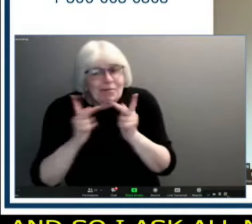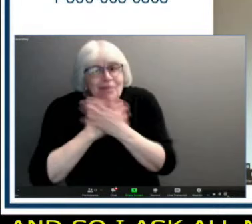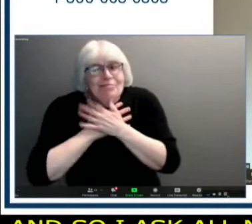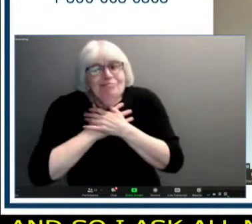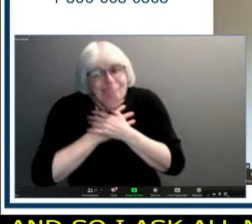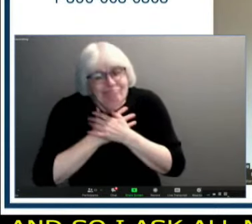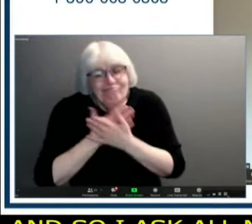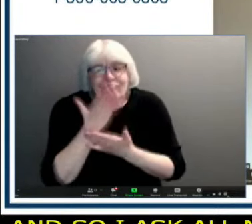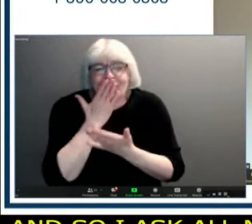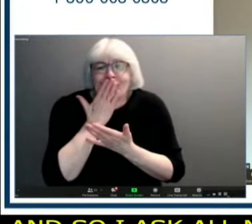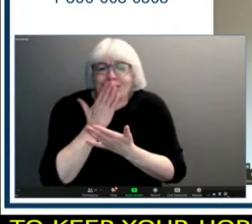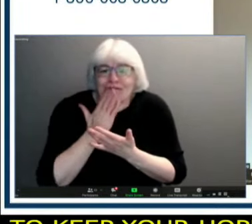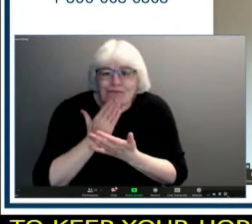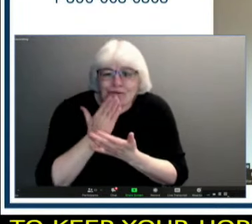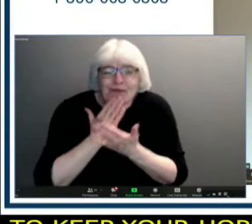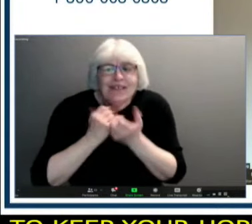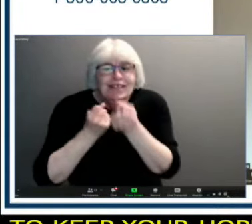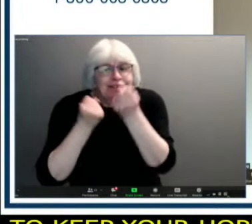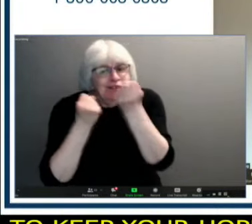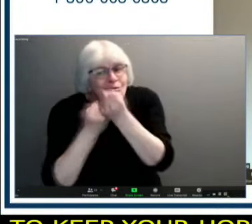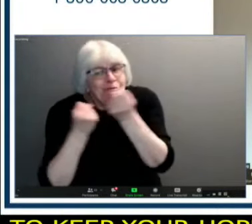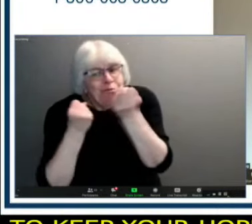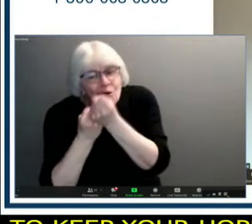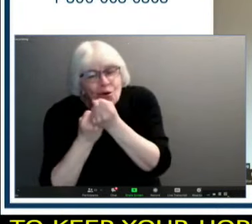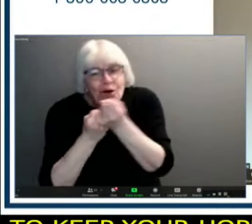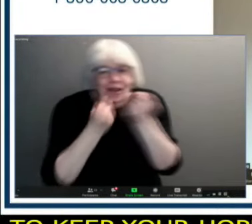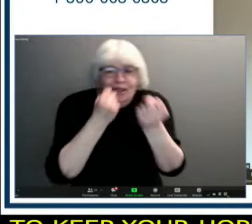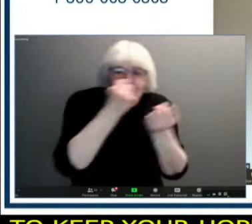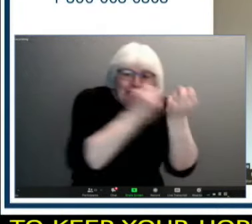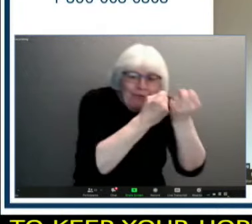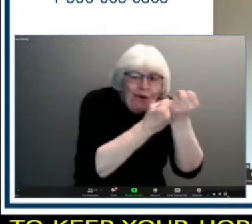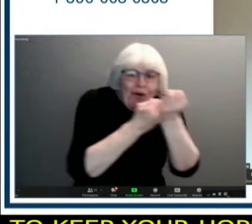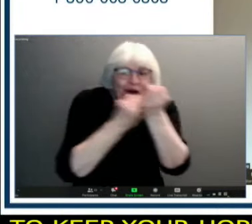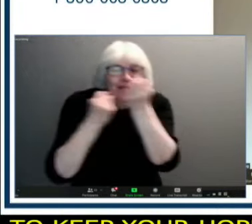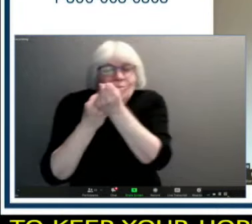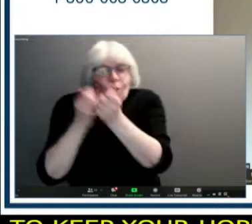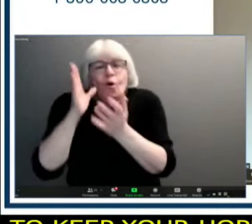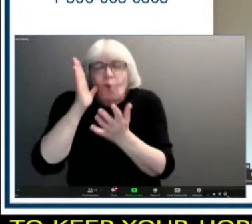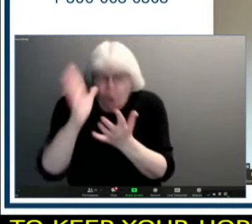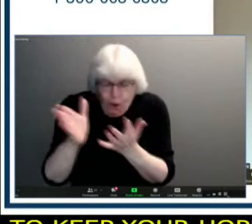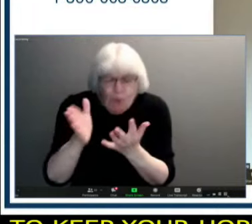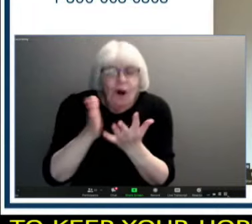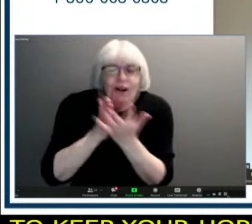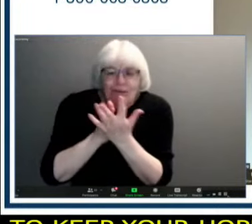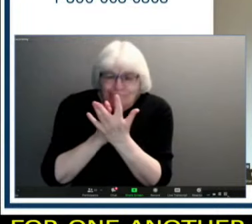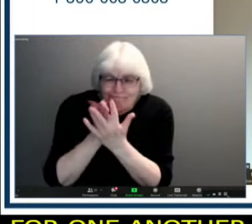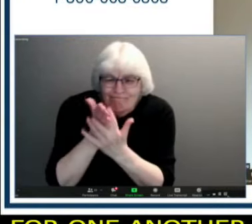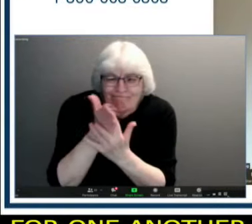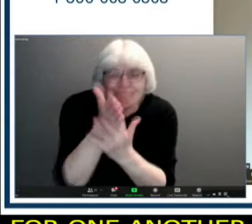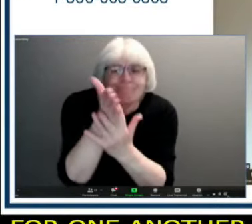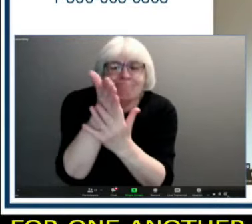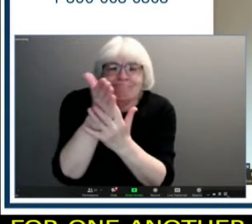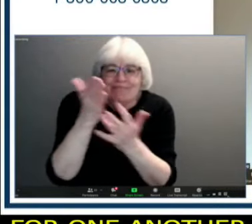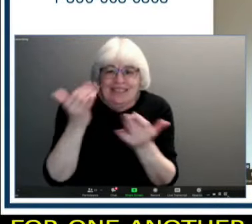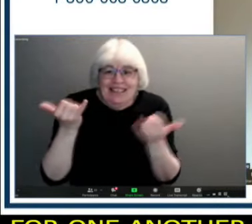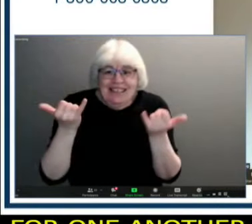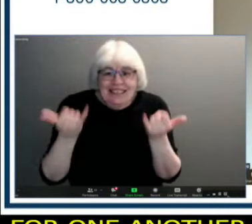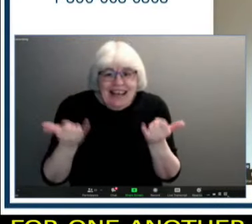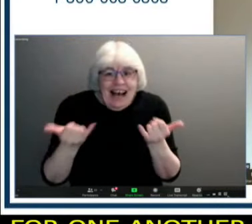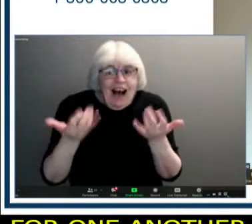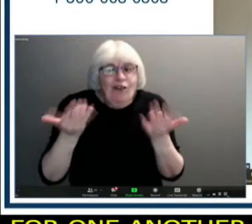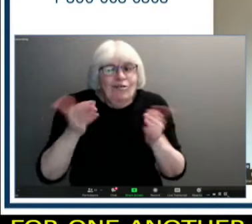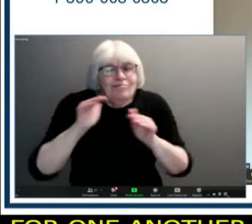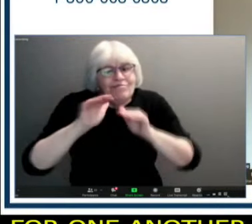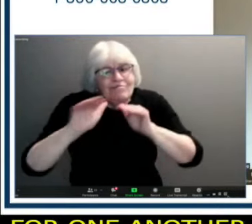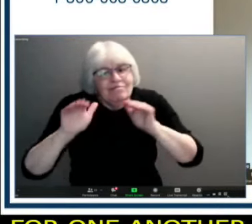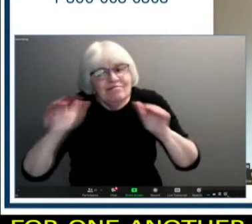one another, and we will get through this. And I'd like to pass on to all Nova Scotians my sincere wishes for a